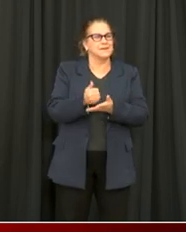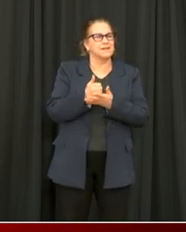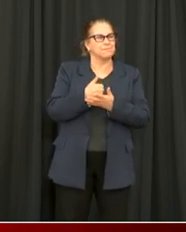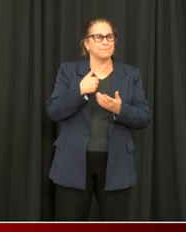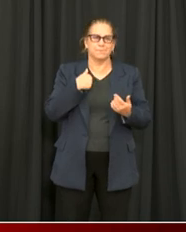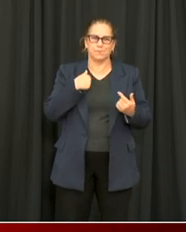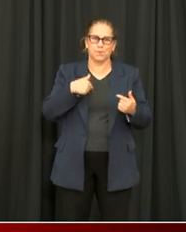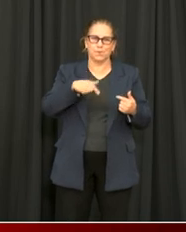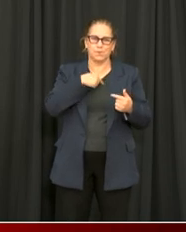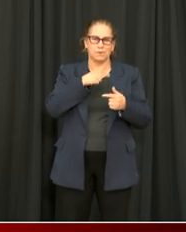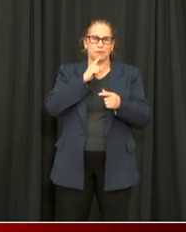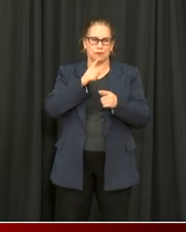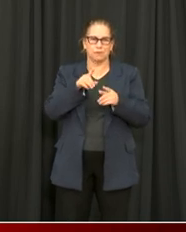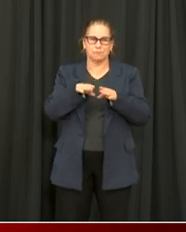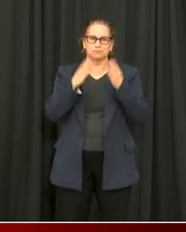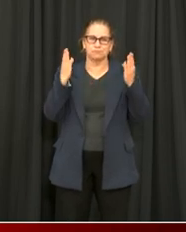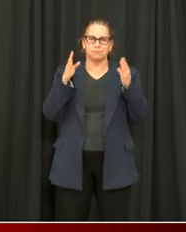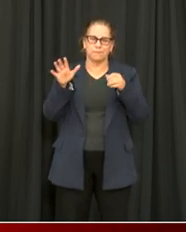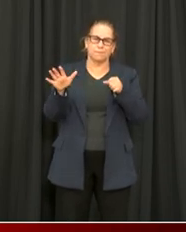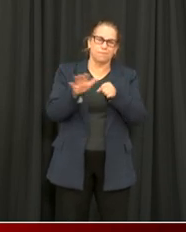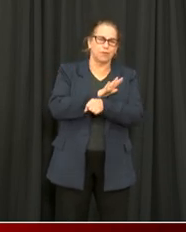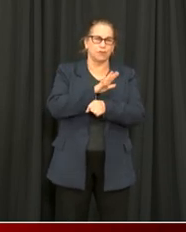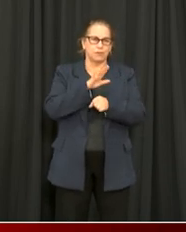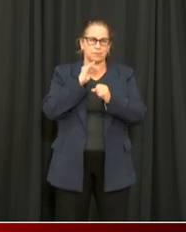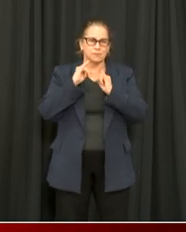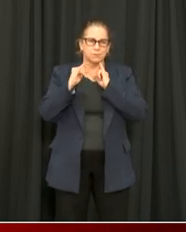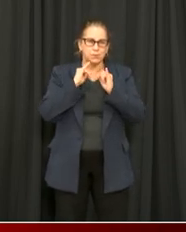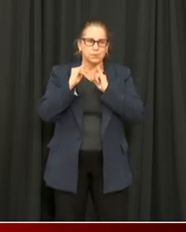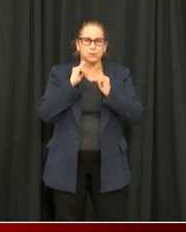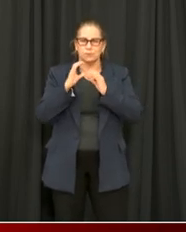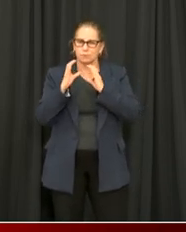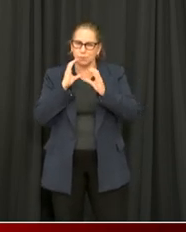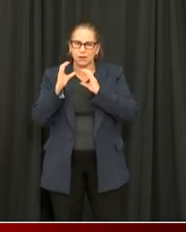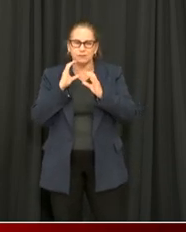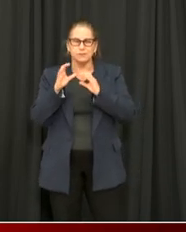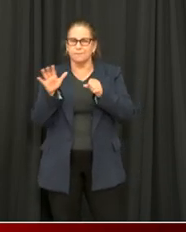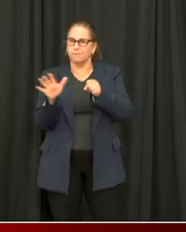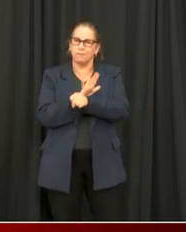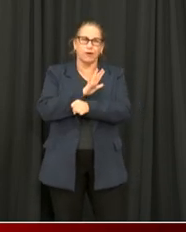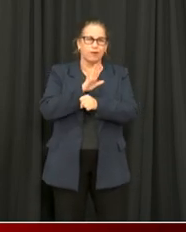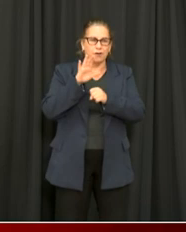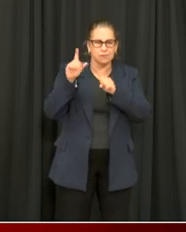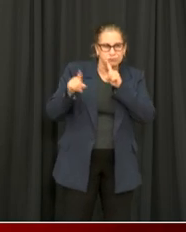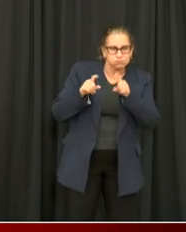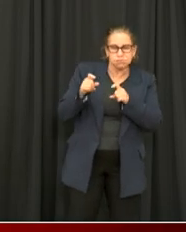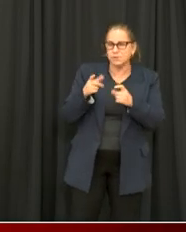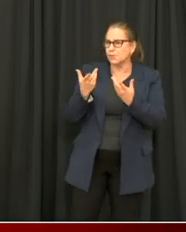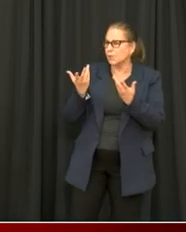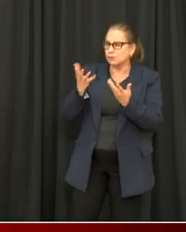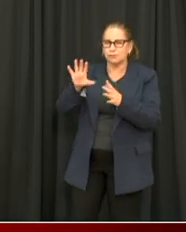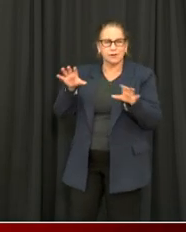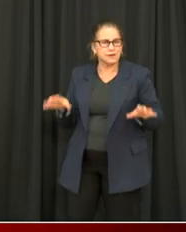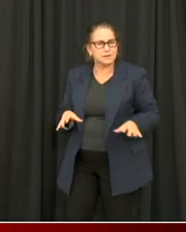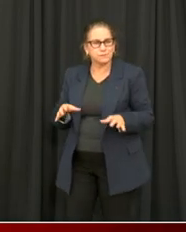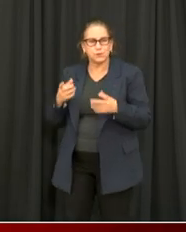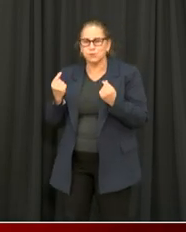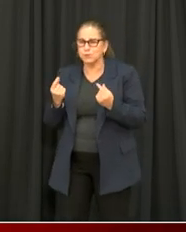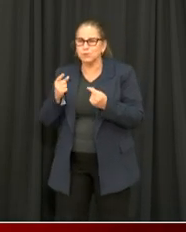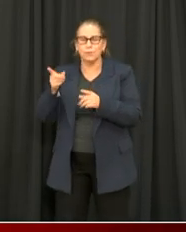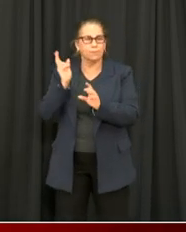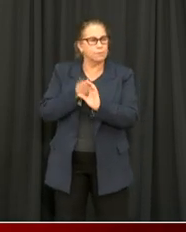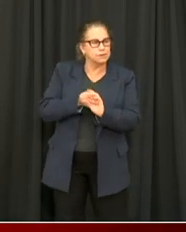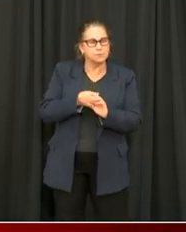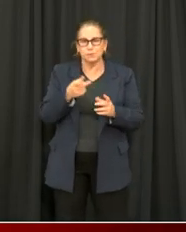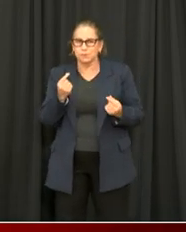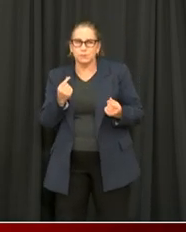against communicating to people that there may be some type of activity that they participated in, that it is appropriate